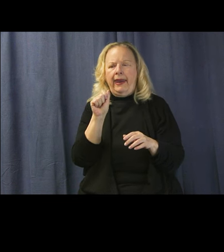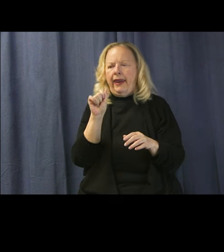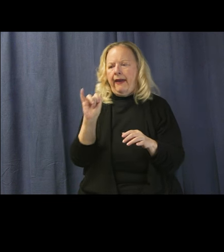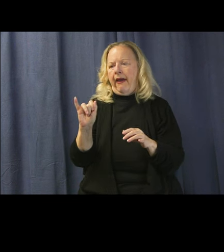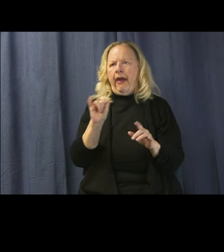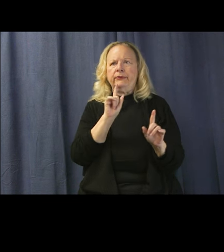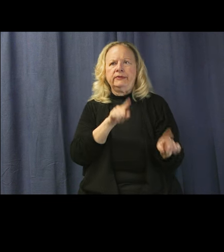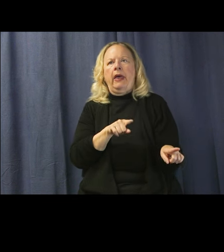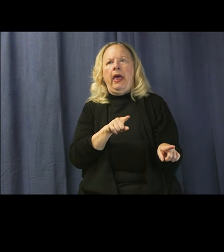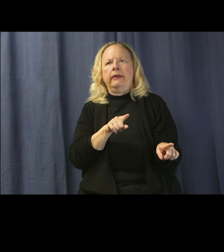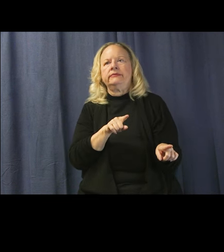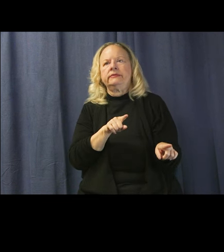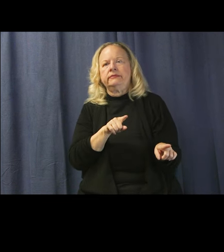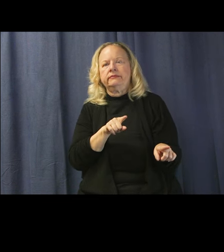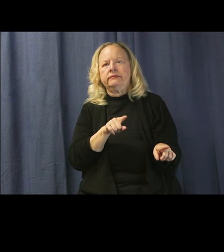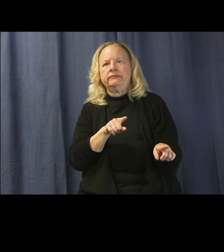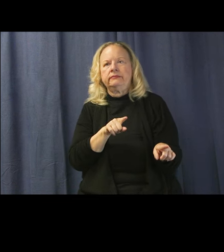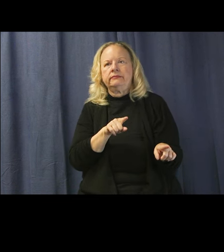AI response.